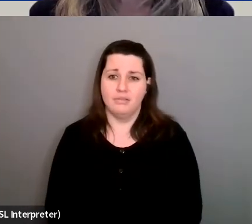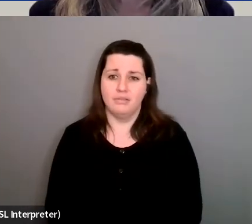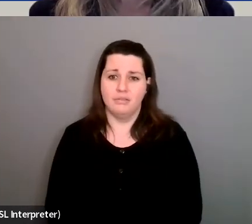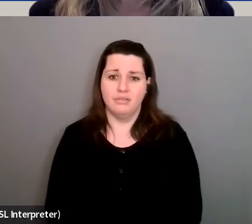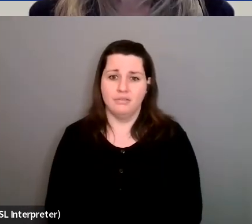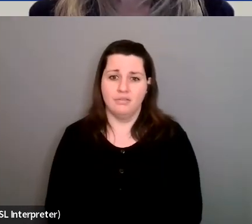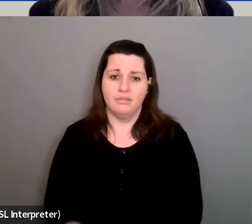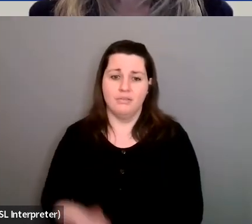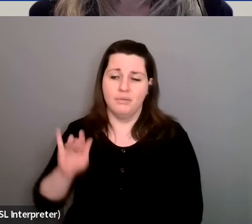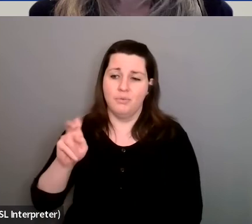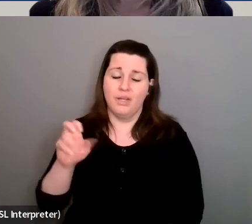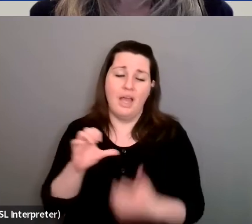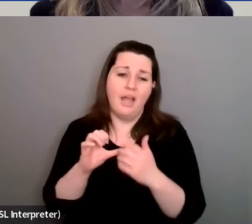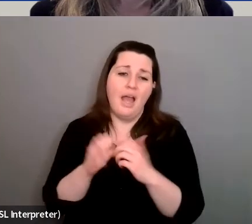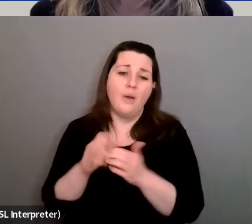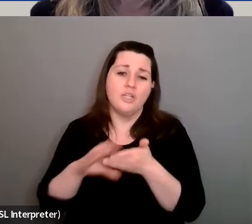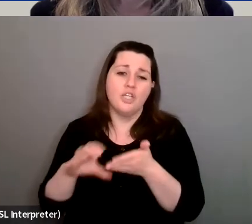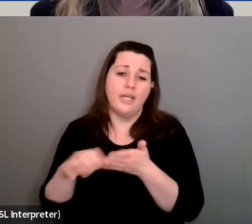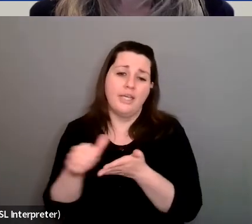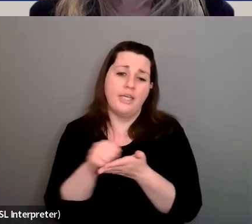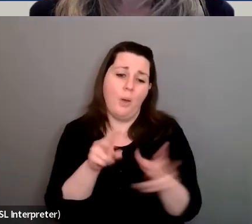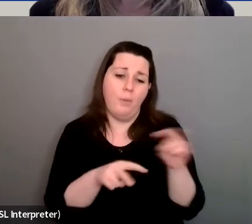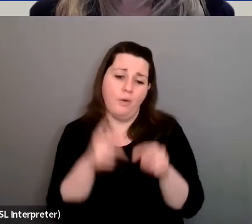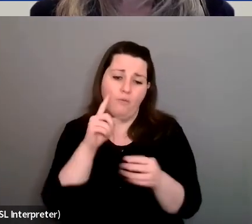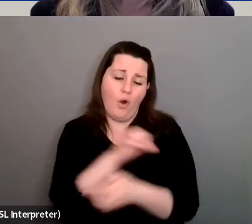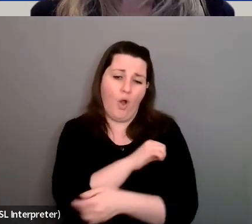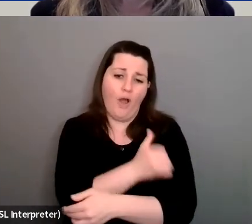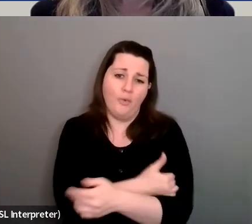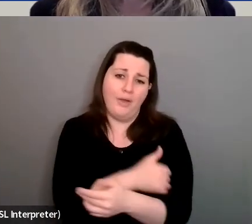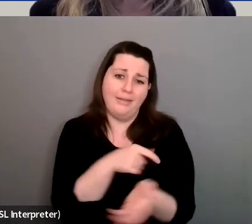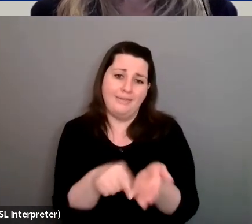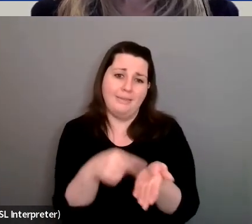How is the checking account monitored for authorized expenses?